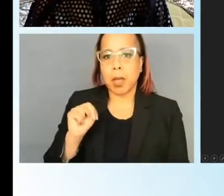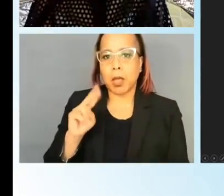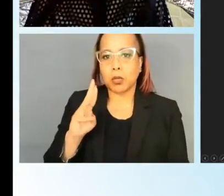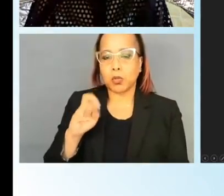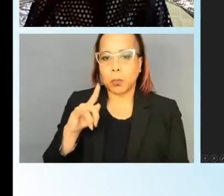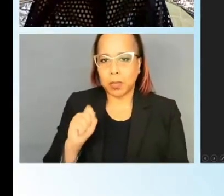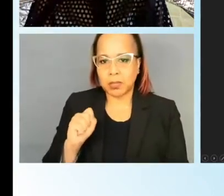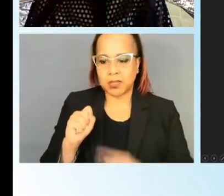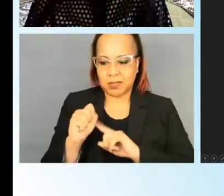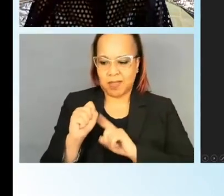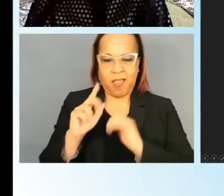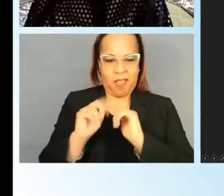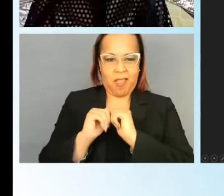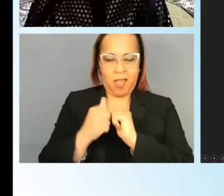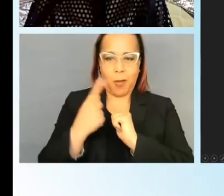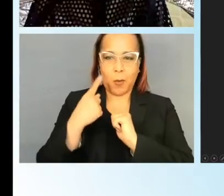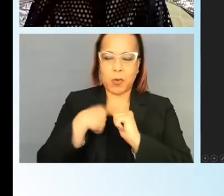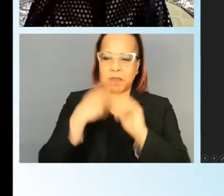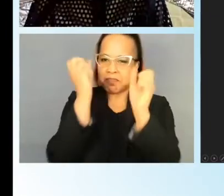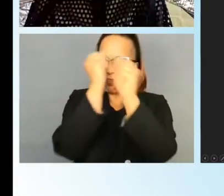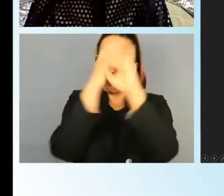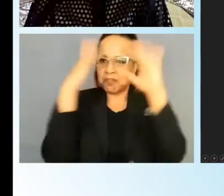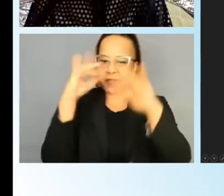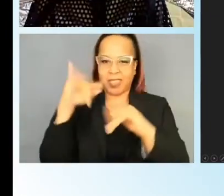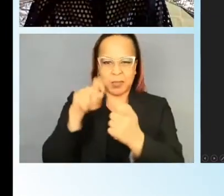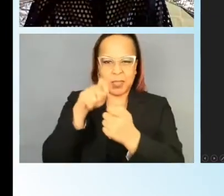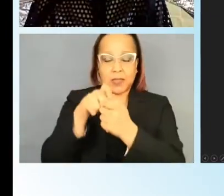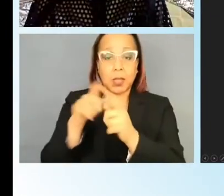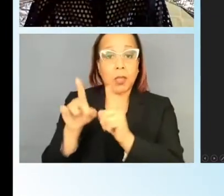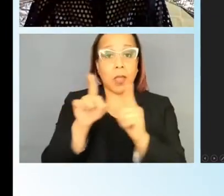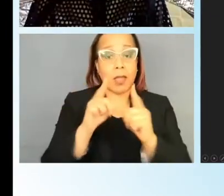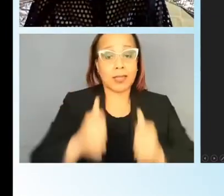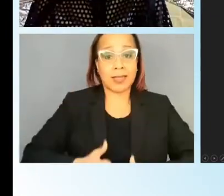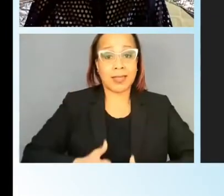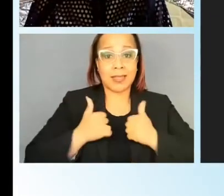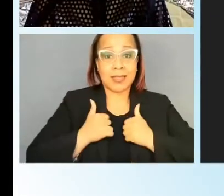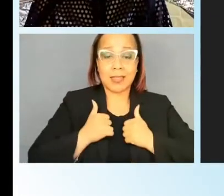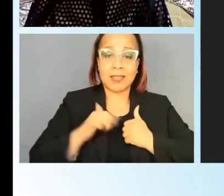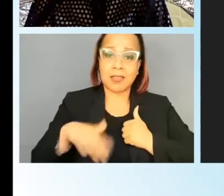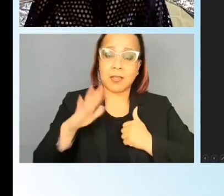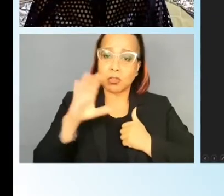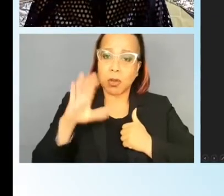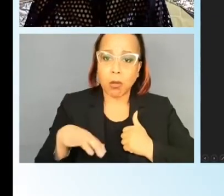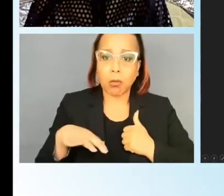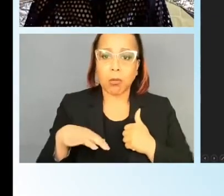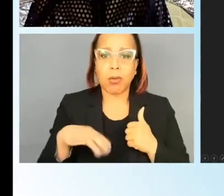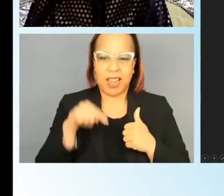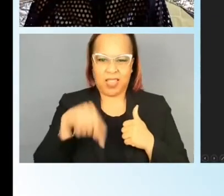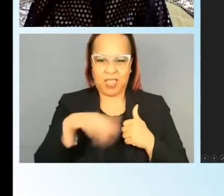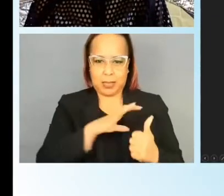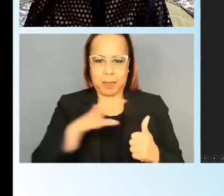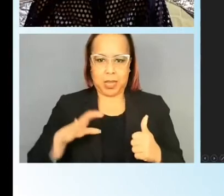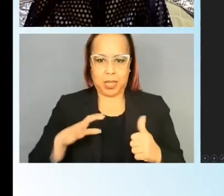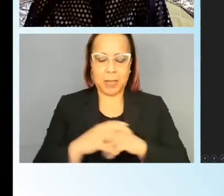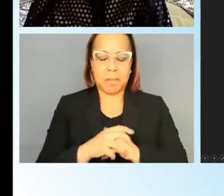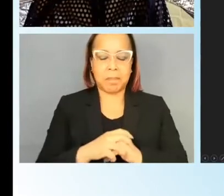which we probably have been imagining them as citizens of Chicago and as this committee.